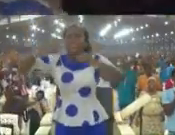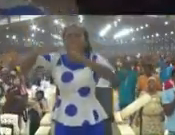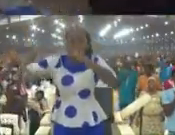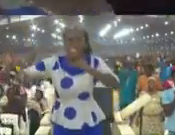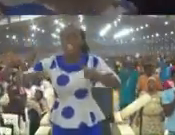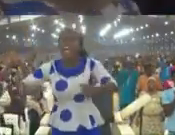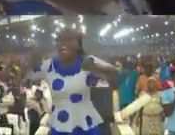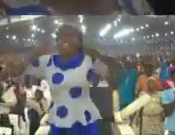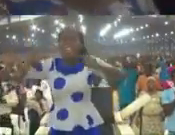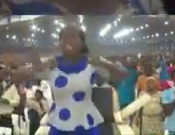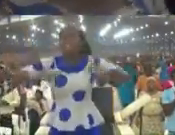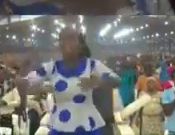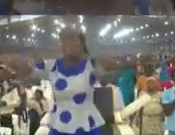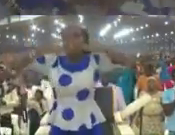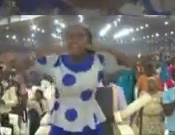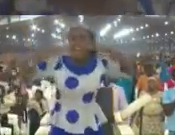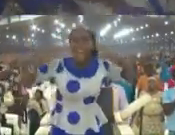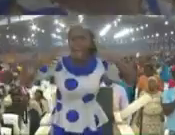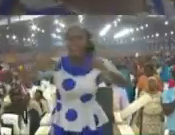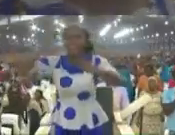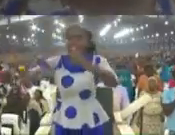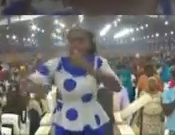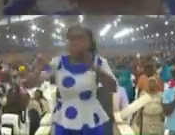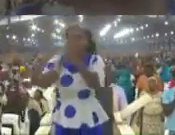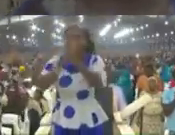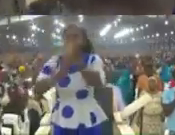me laugh last.